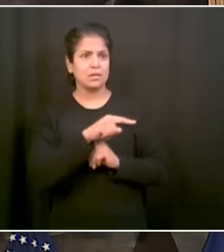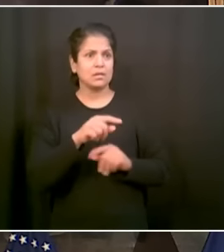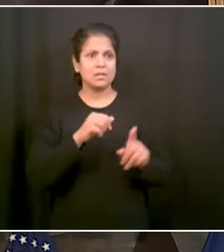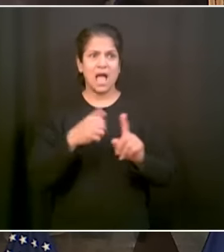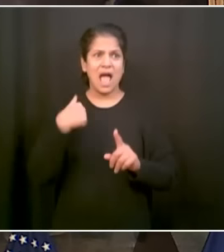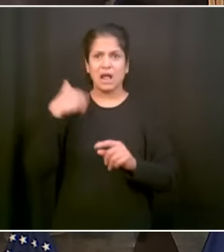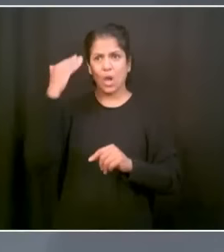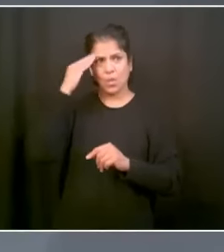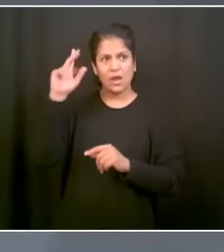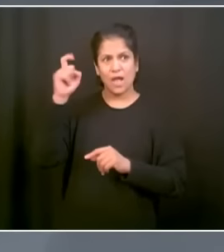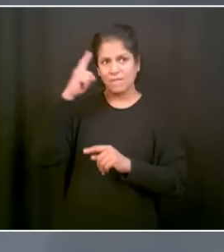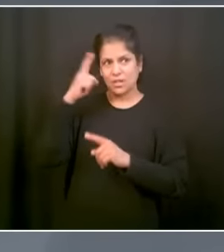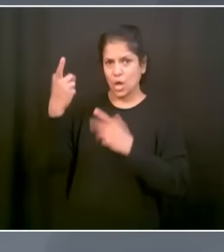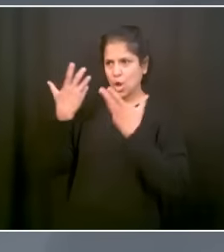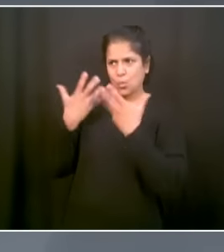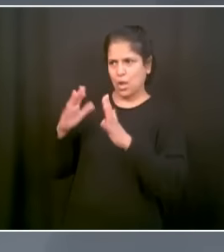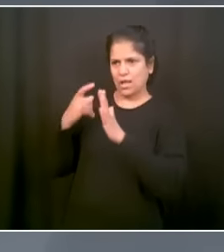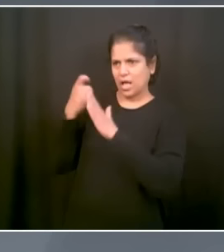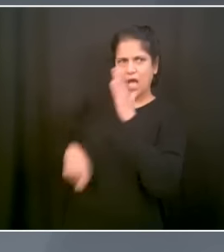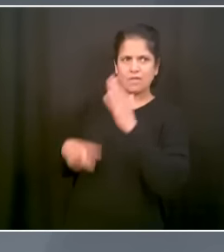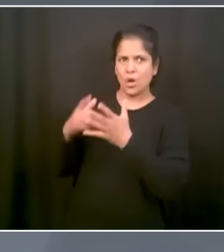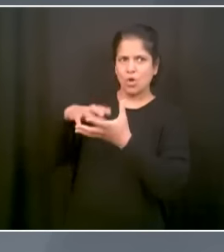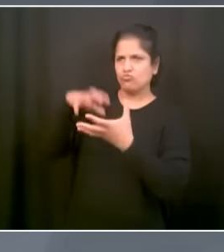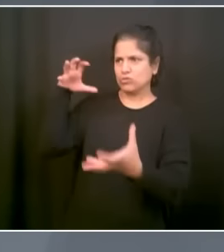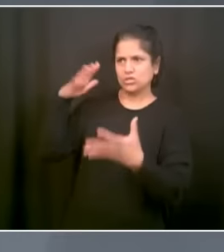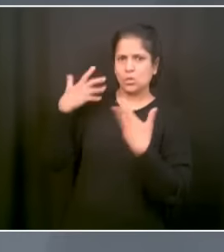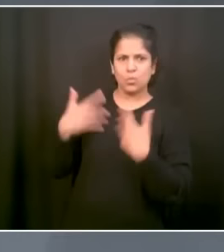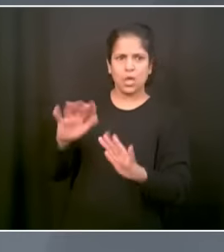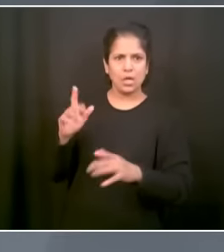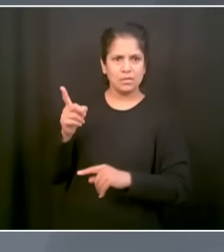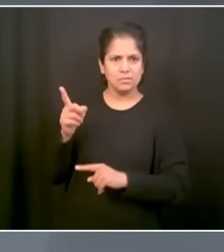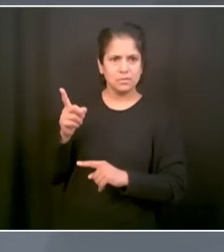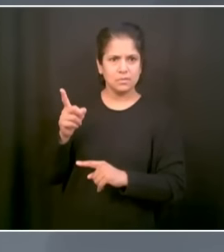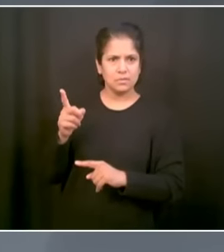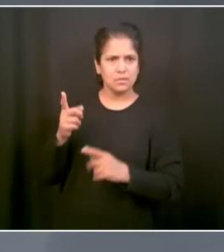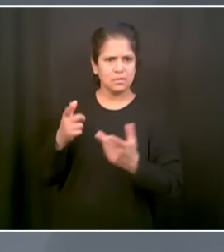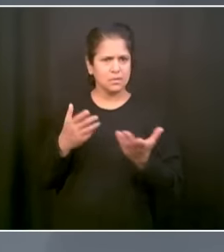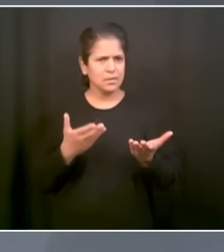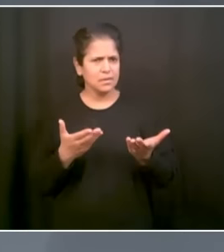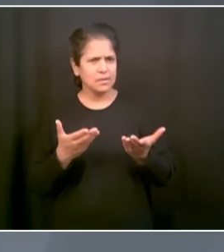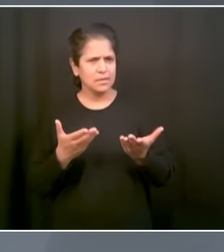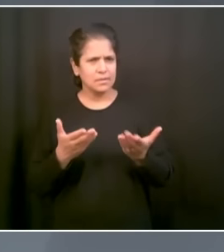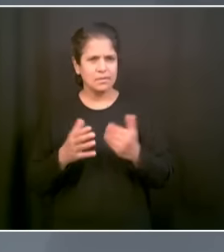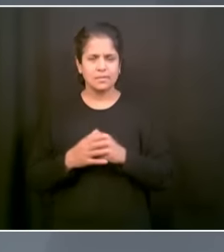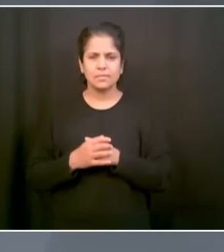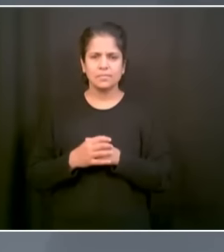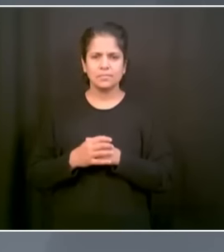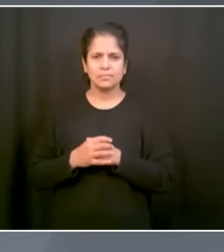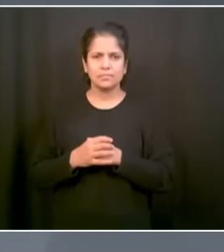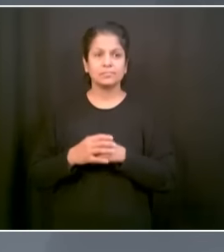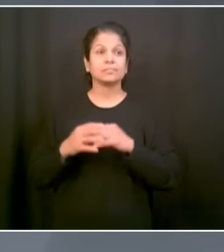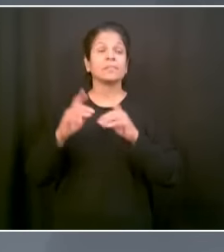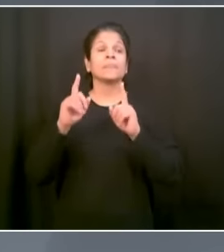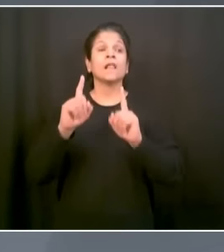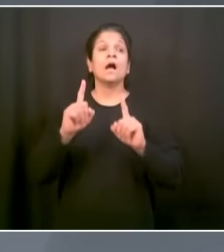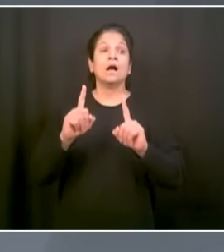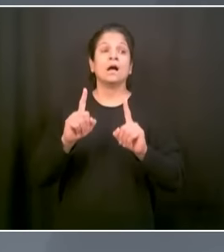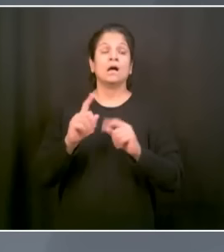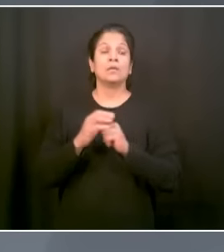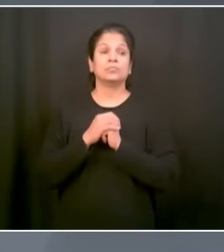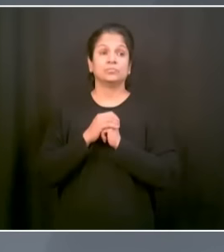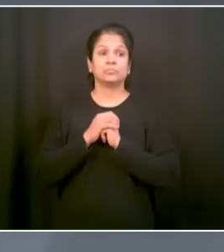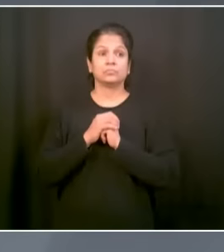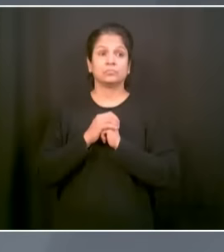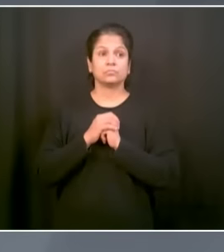So much of the work of the next few weeks is going to be assessing the full